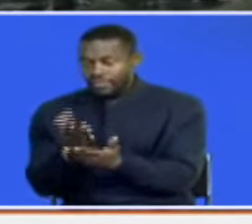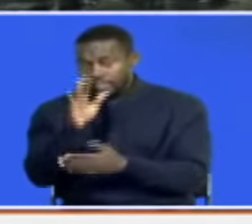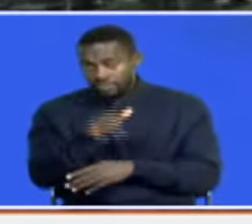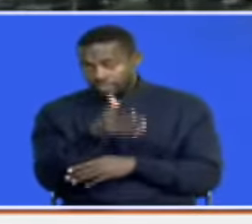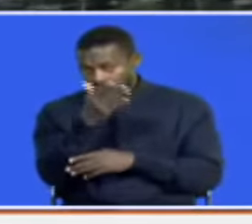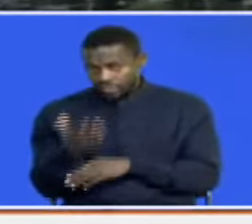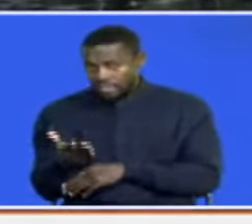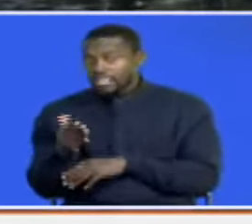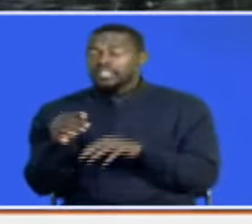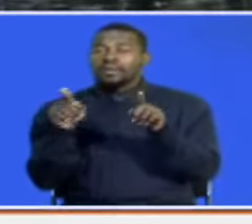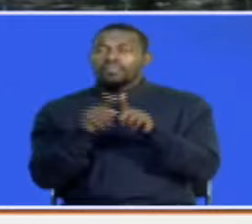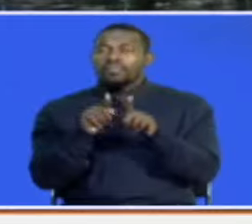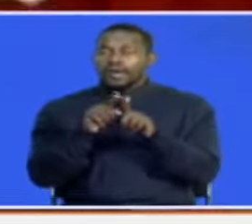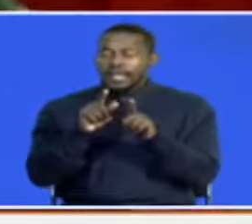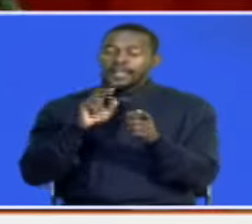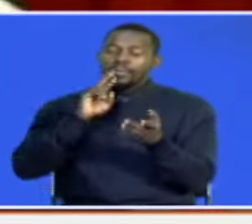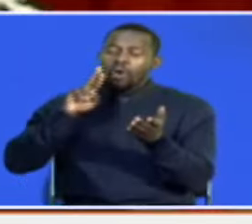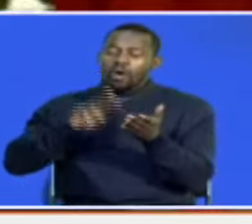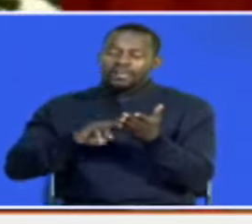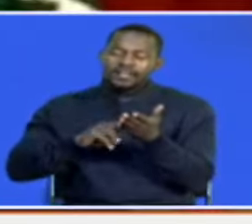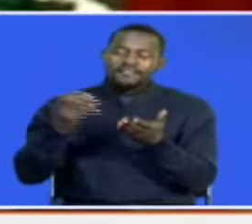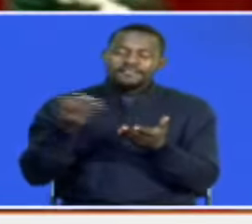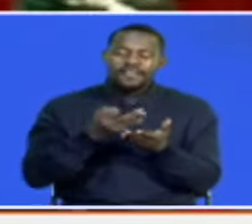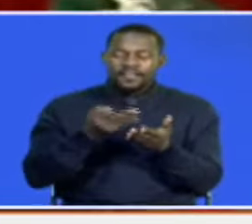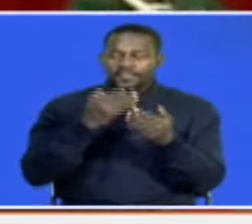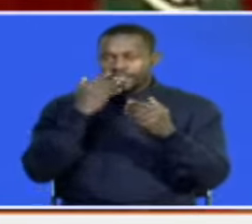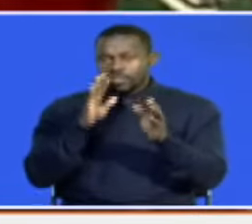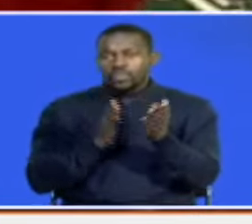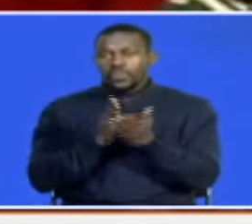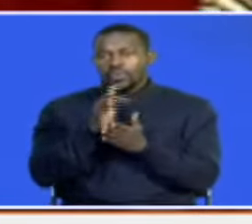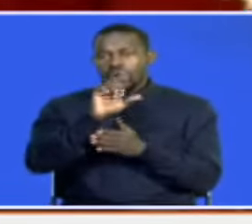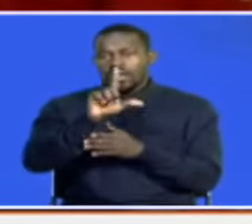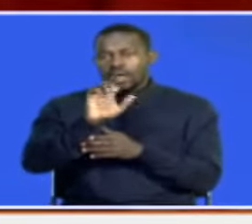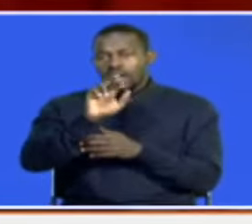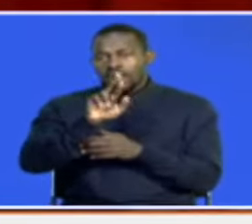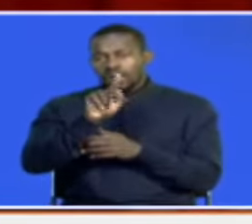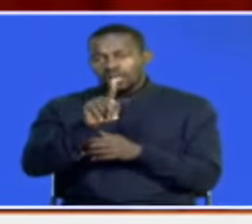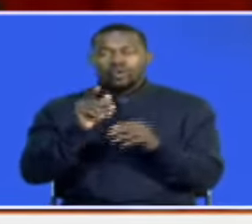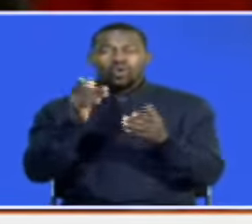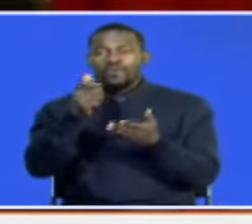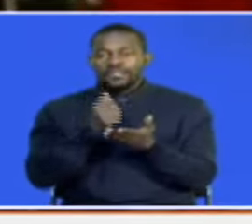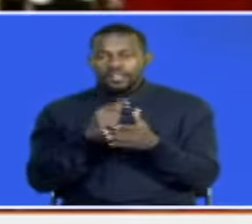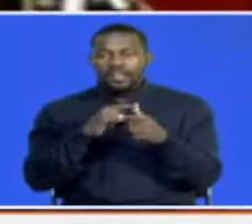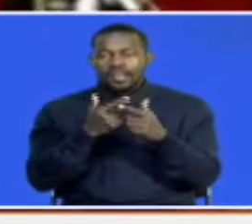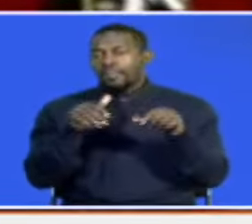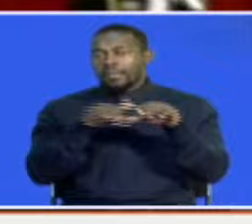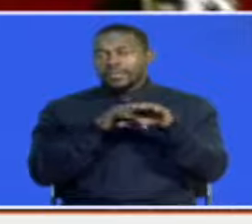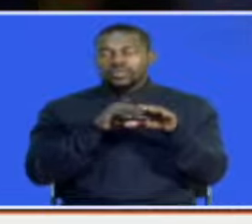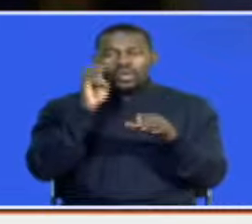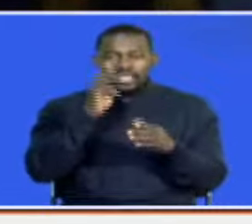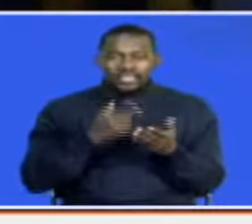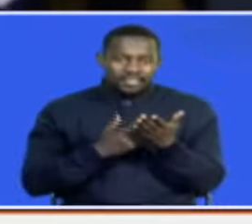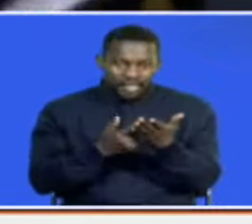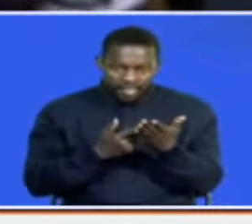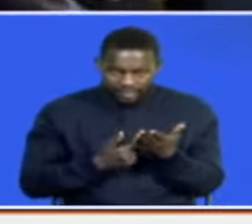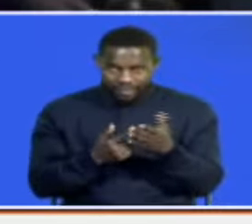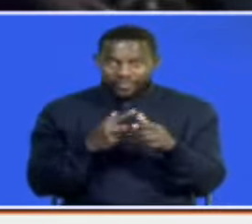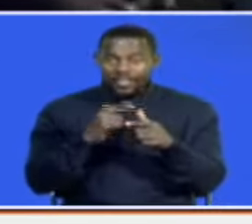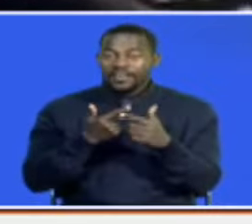of the views in form of a report compiled through the clerk's office. The members will debate the motion on Tuesday and vote on